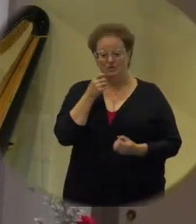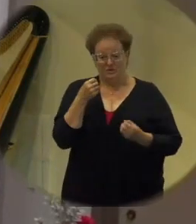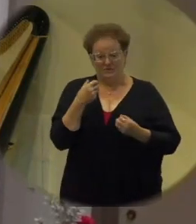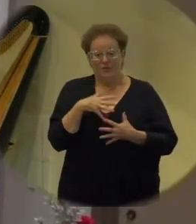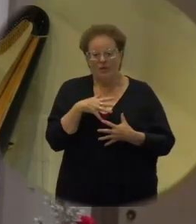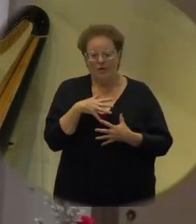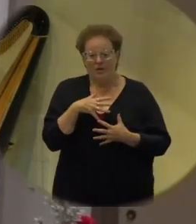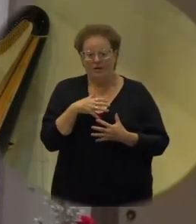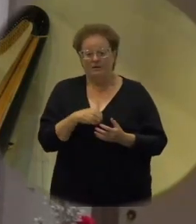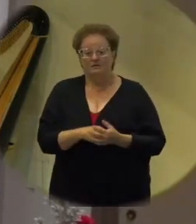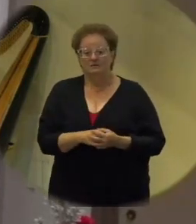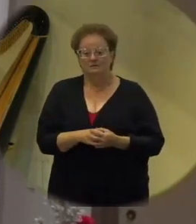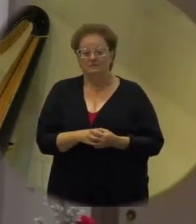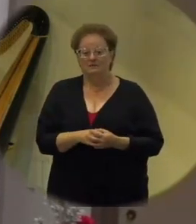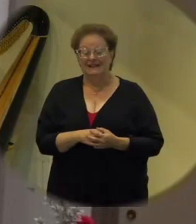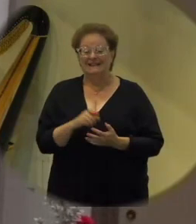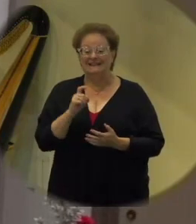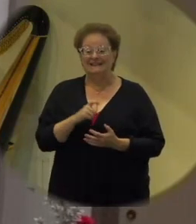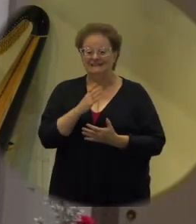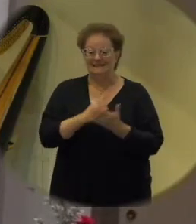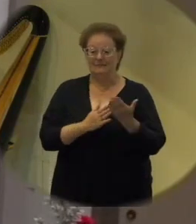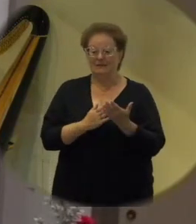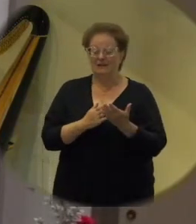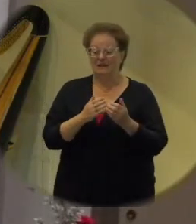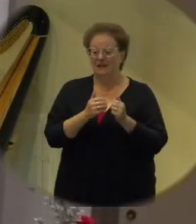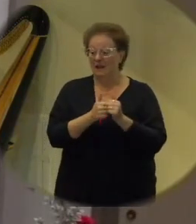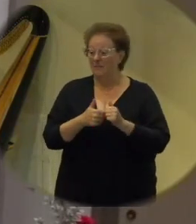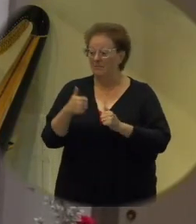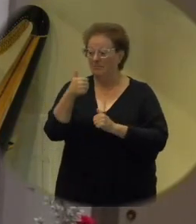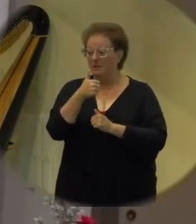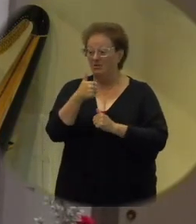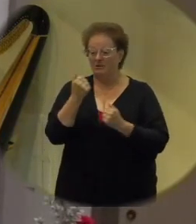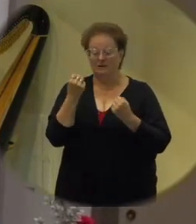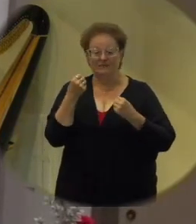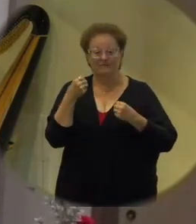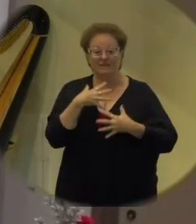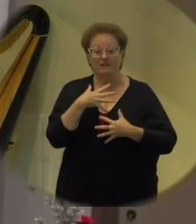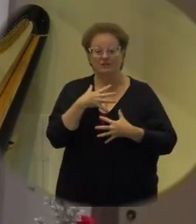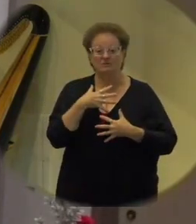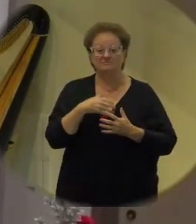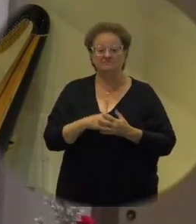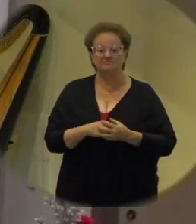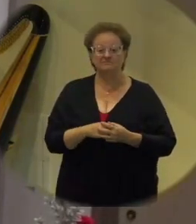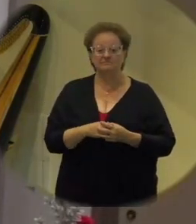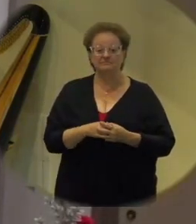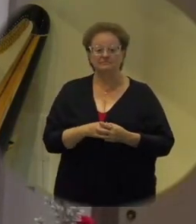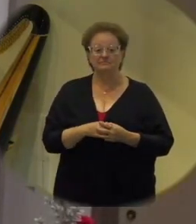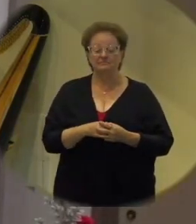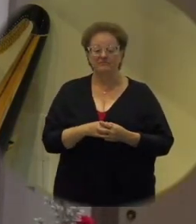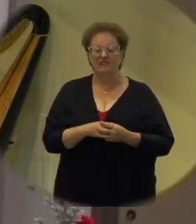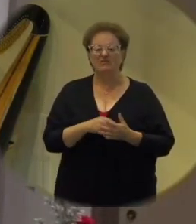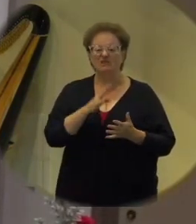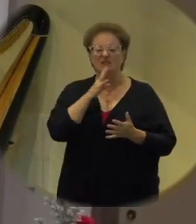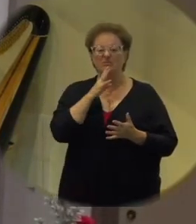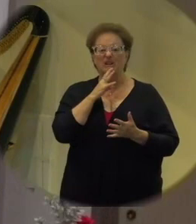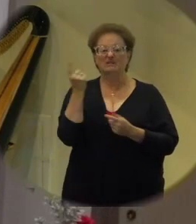afraid, you need something bigger than your fear. And that's what this text is talking about.